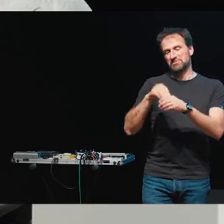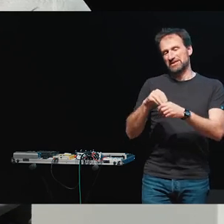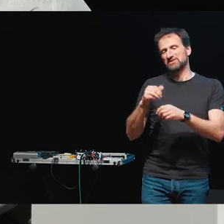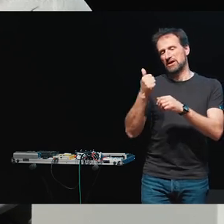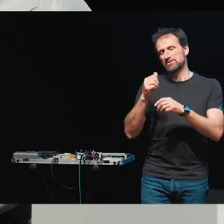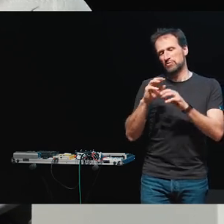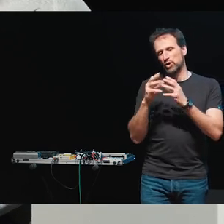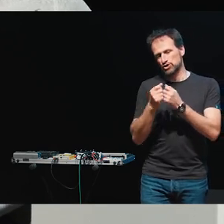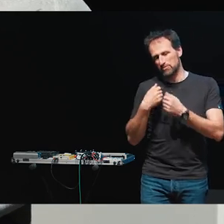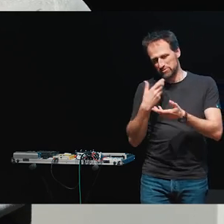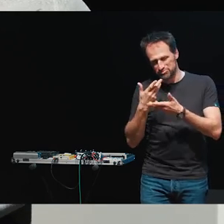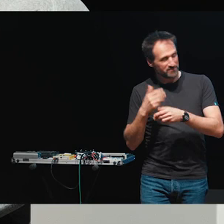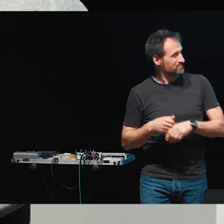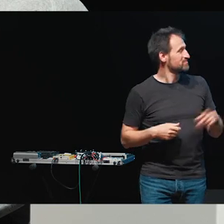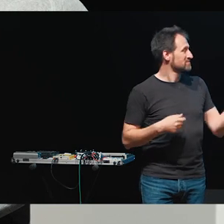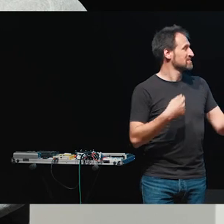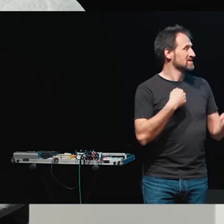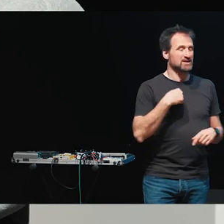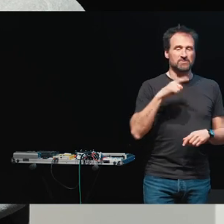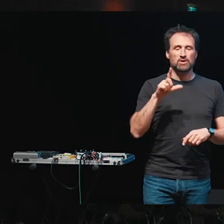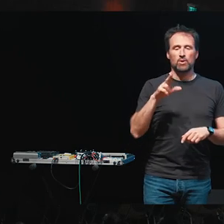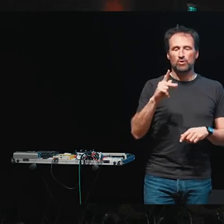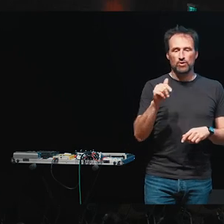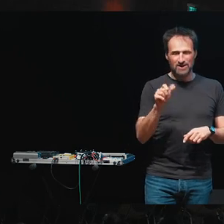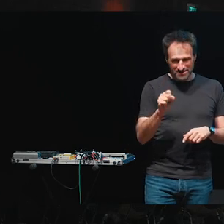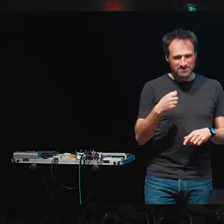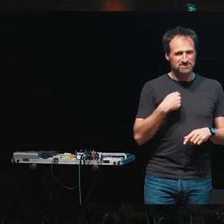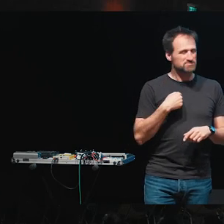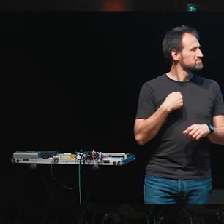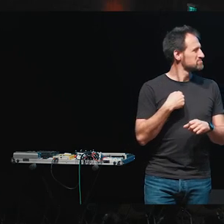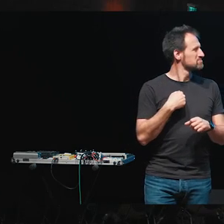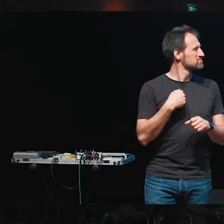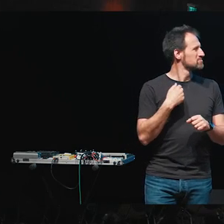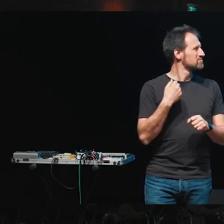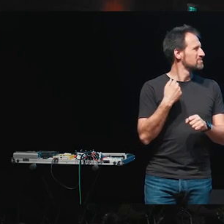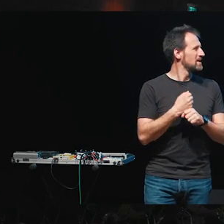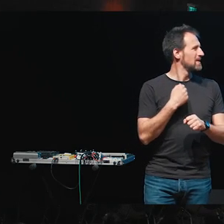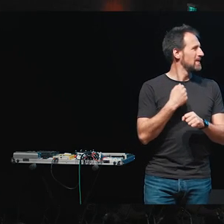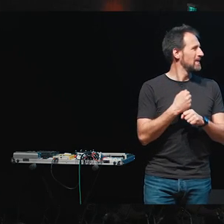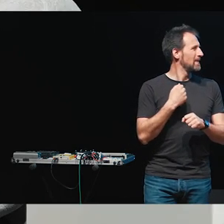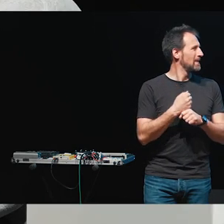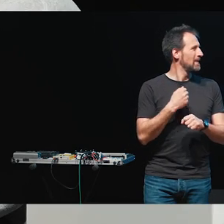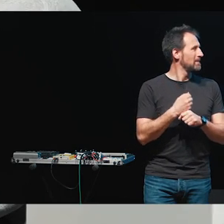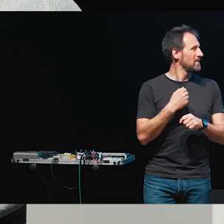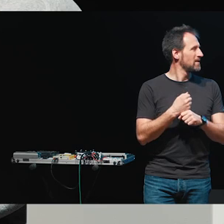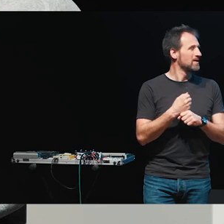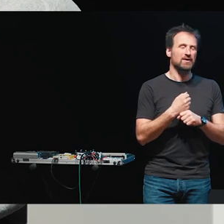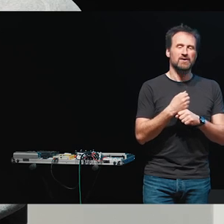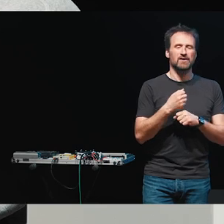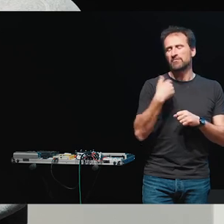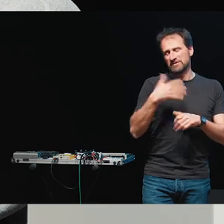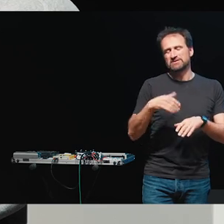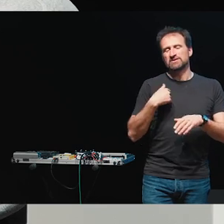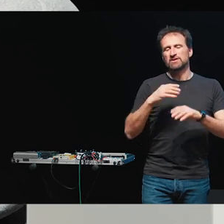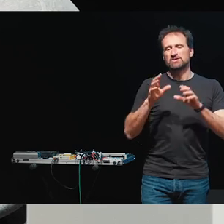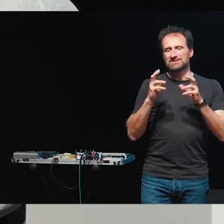work for TNG Technology here in Munich. I think there are quite a few people here. And had a session about code splitting in